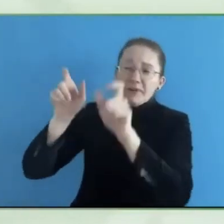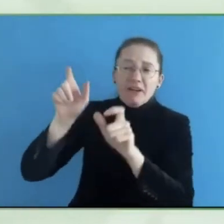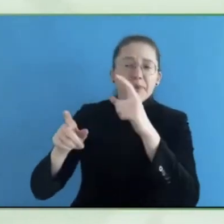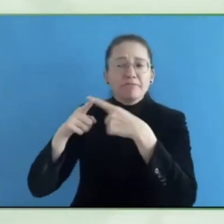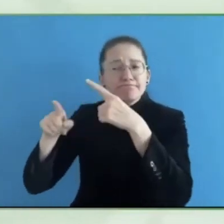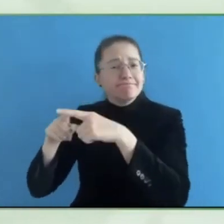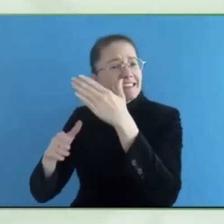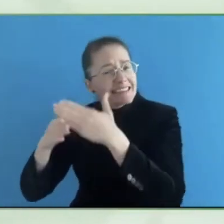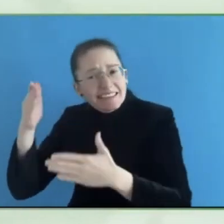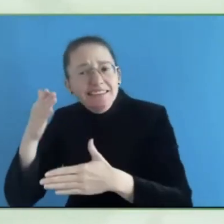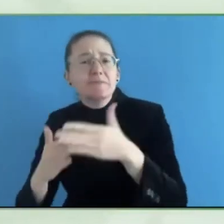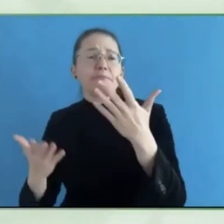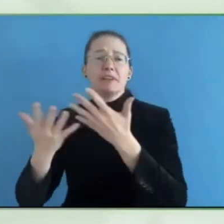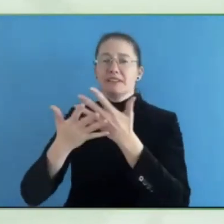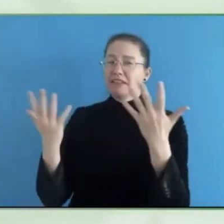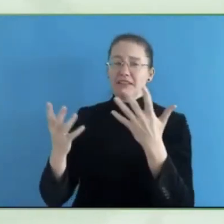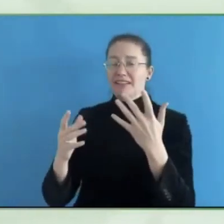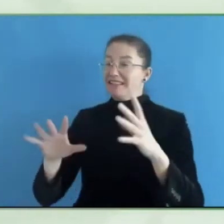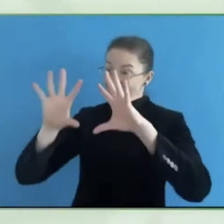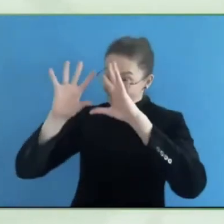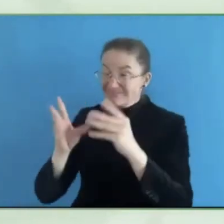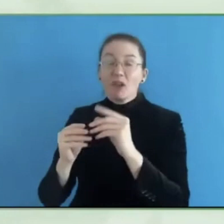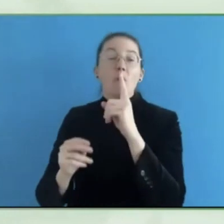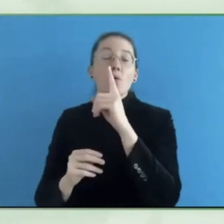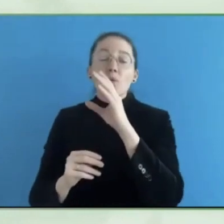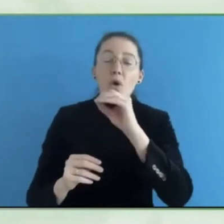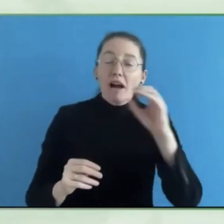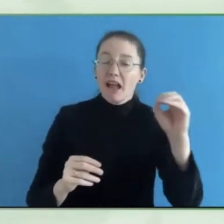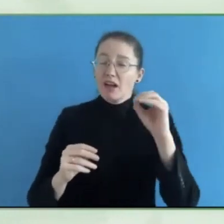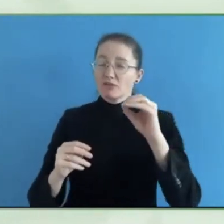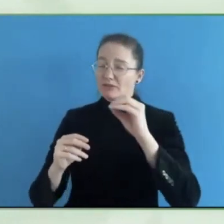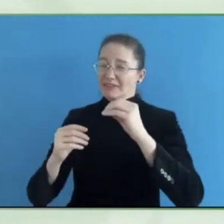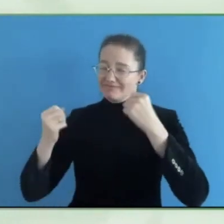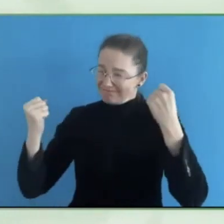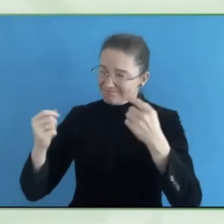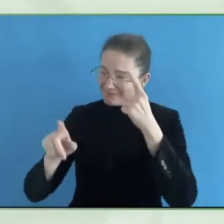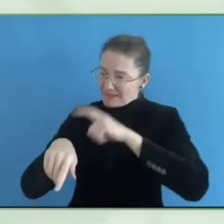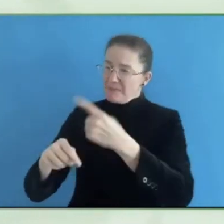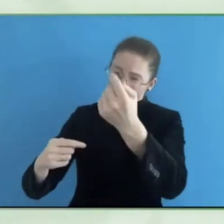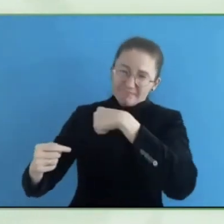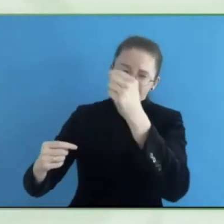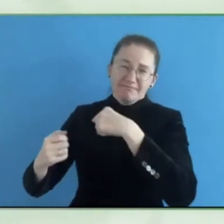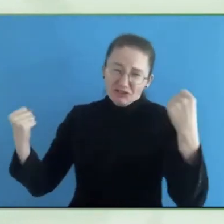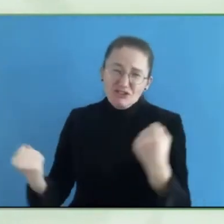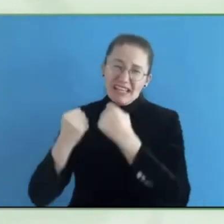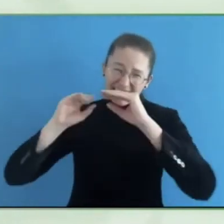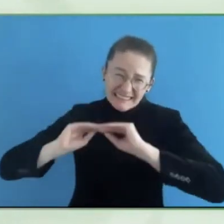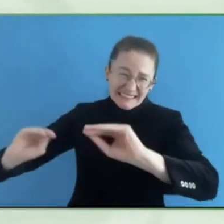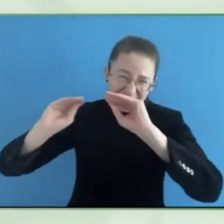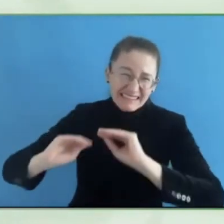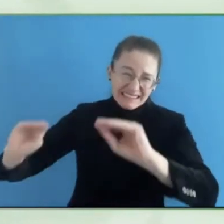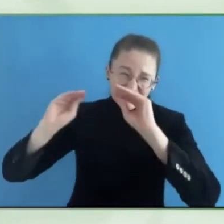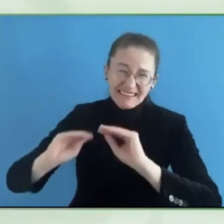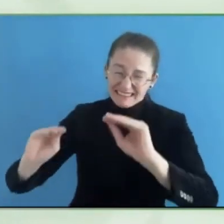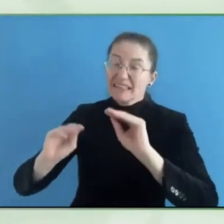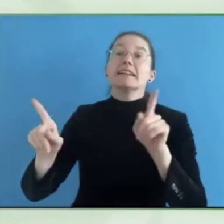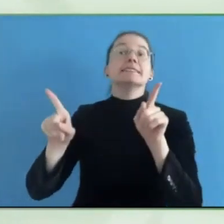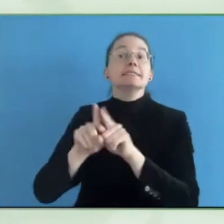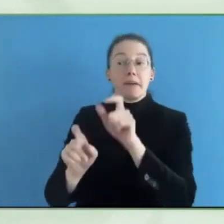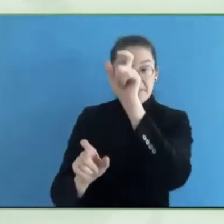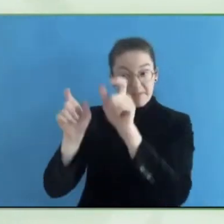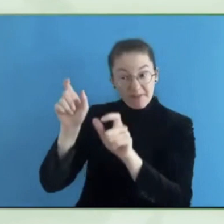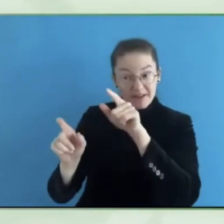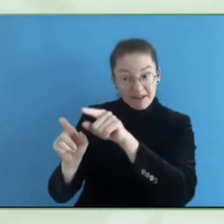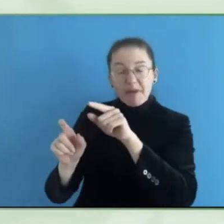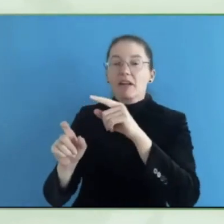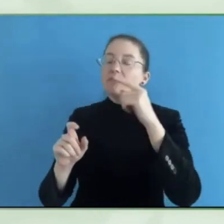trainings, and the correlation was extremely high with neurodivergent people, especially autistic people. So it was